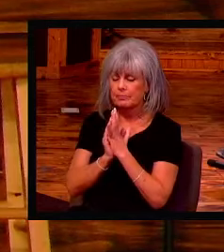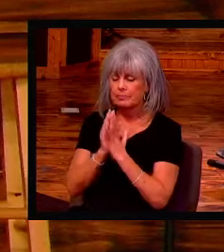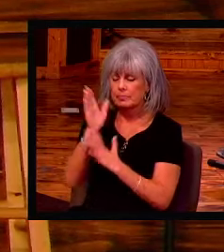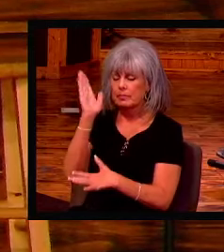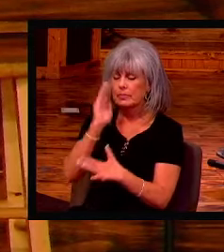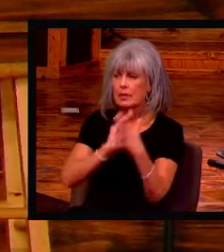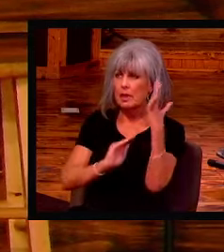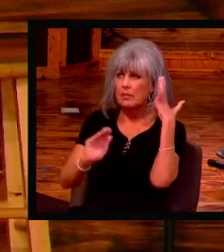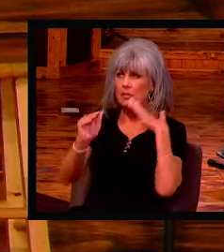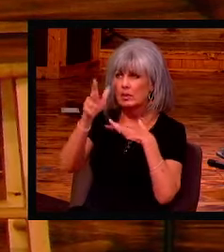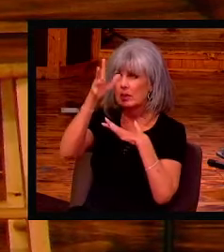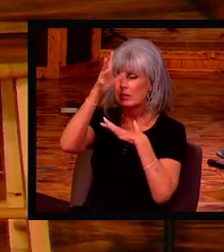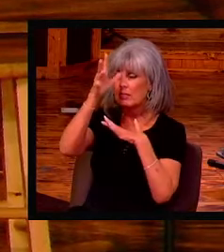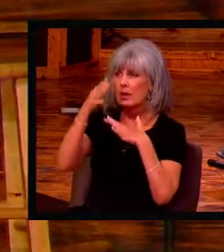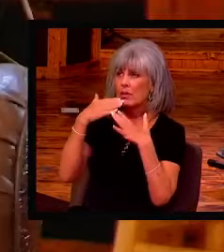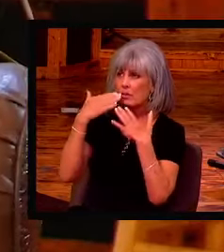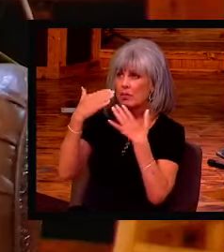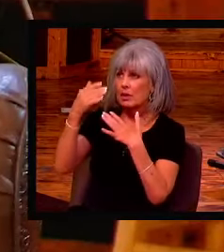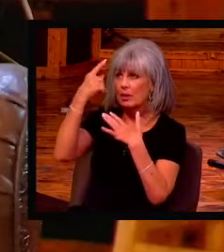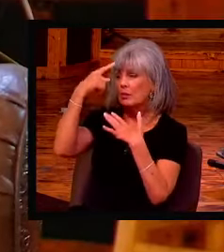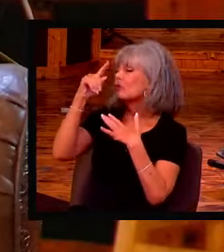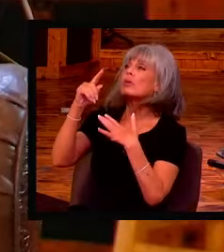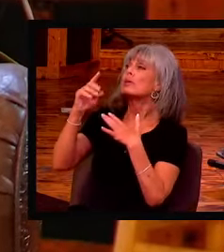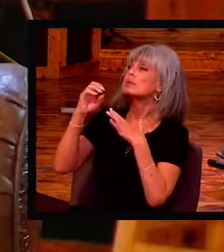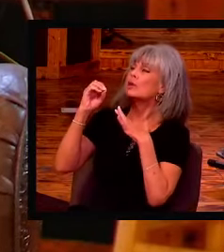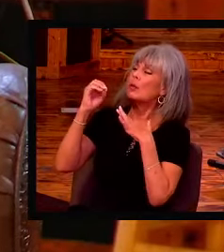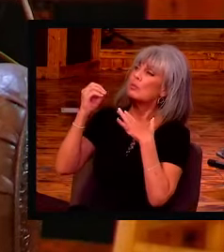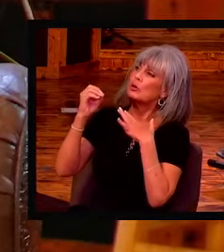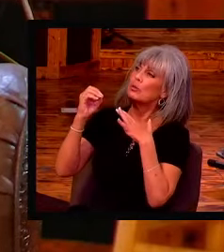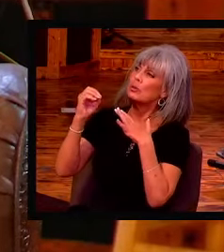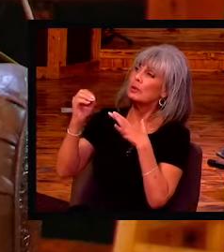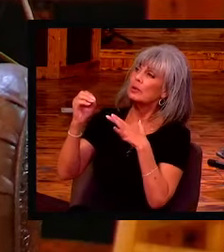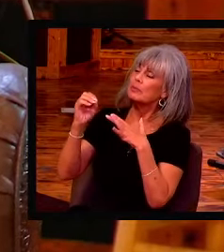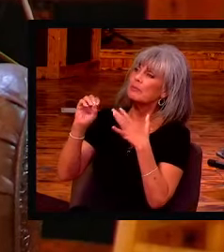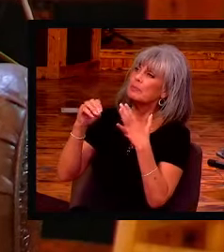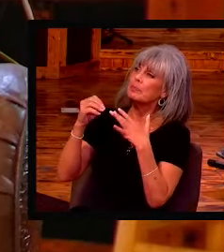Heavenly Father, thank you for this opportunity.